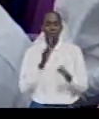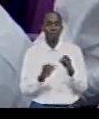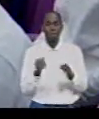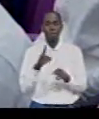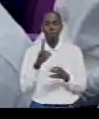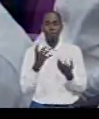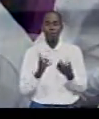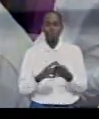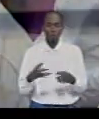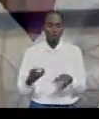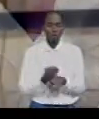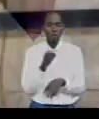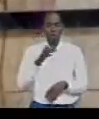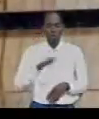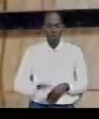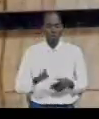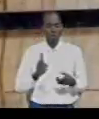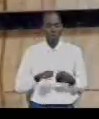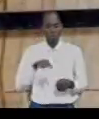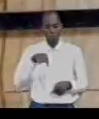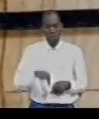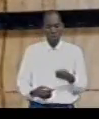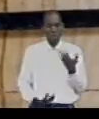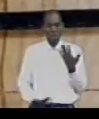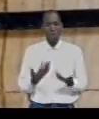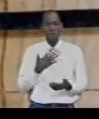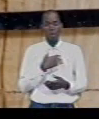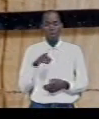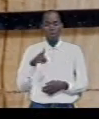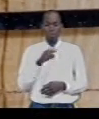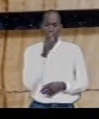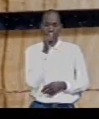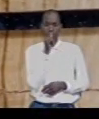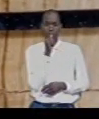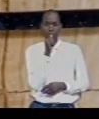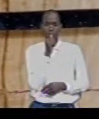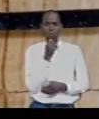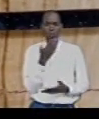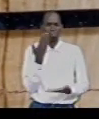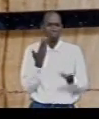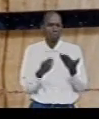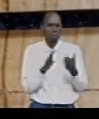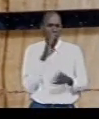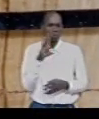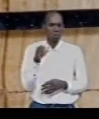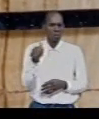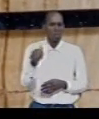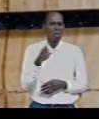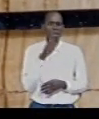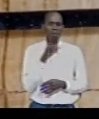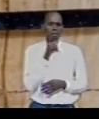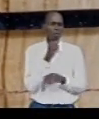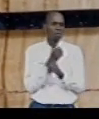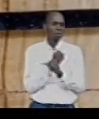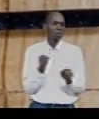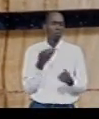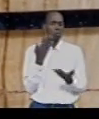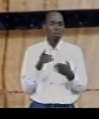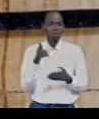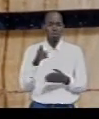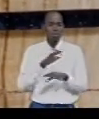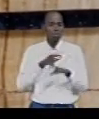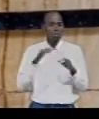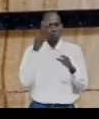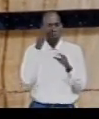take your child to hell and you keep quiet, maybe you are not saved yourself. Maybe you don't know the value of